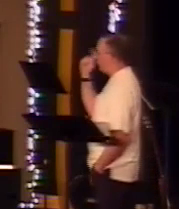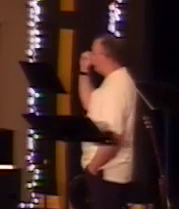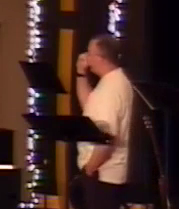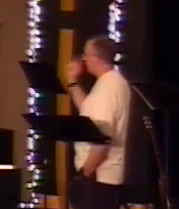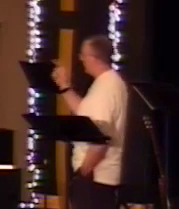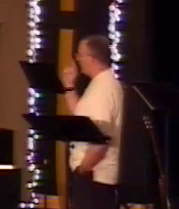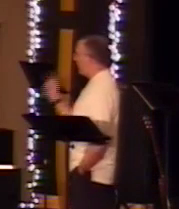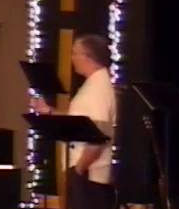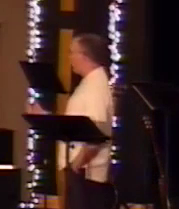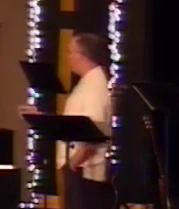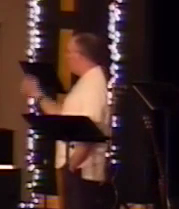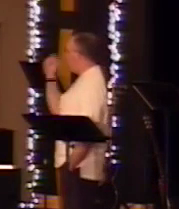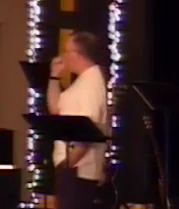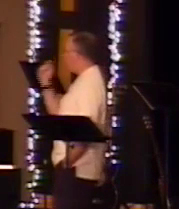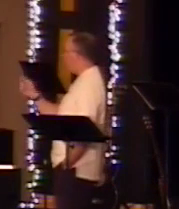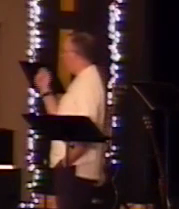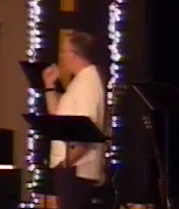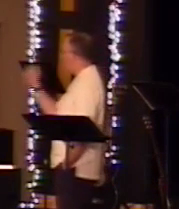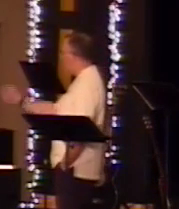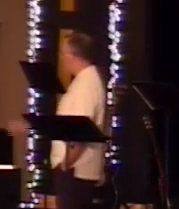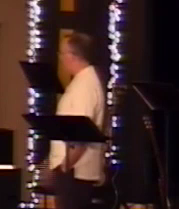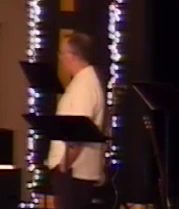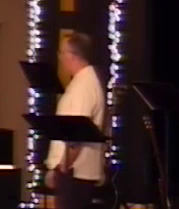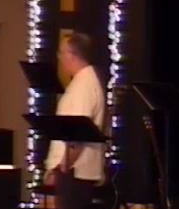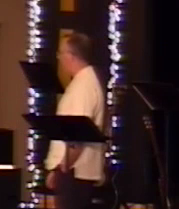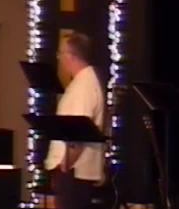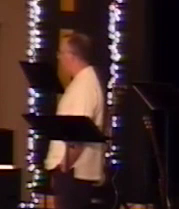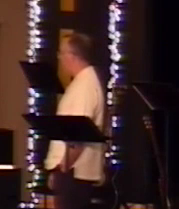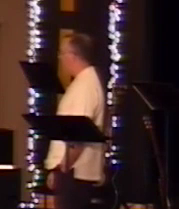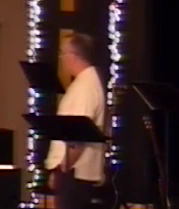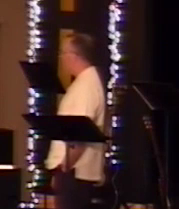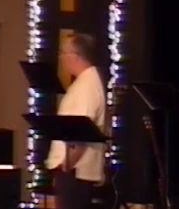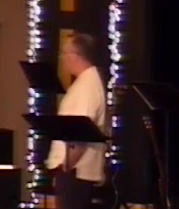service. Notice it says nothing about forming policy.